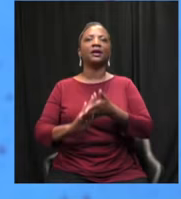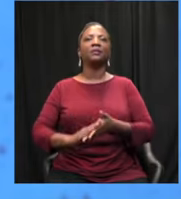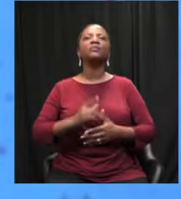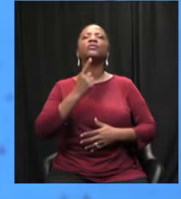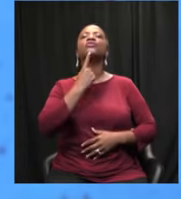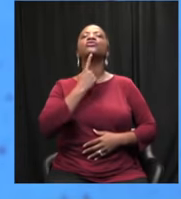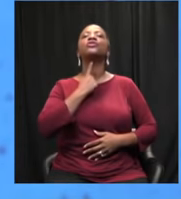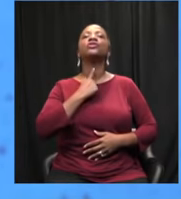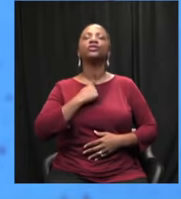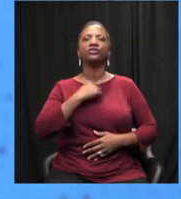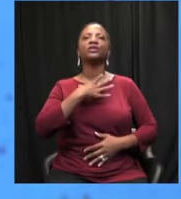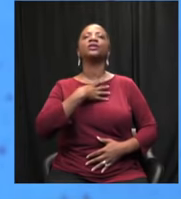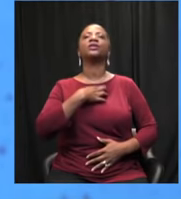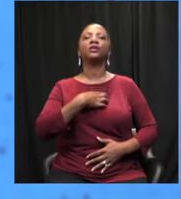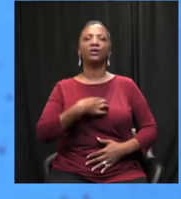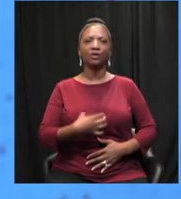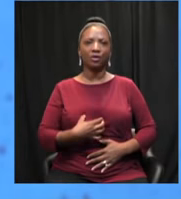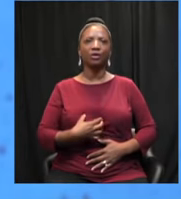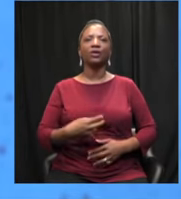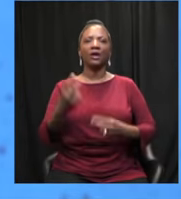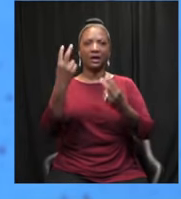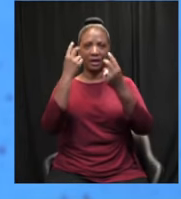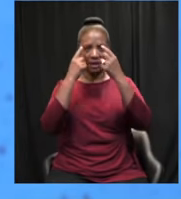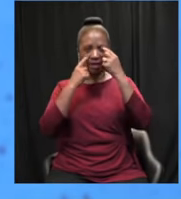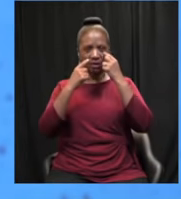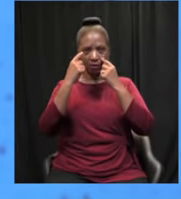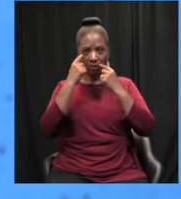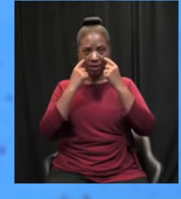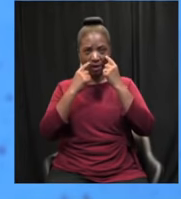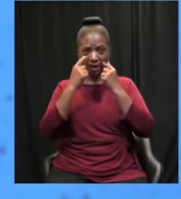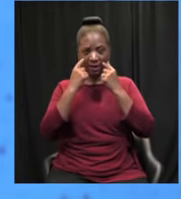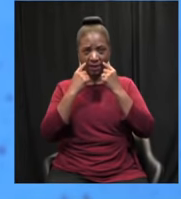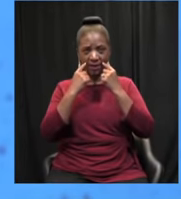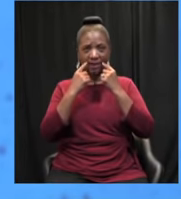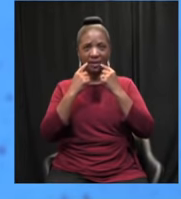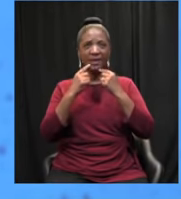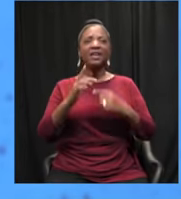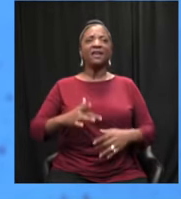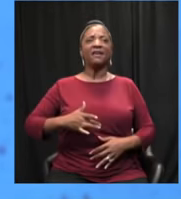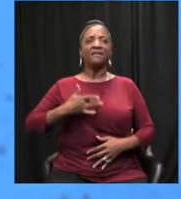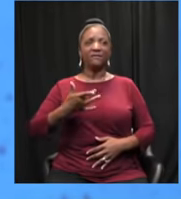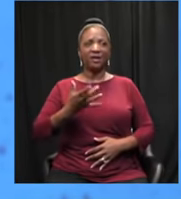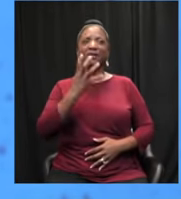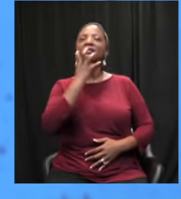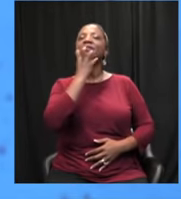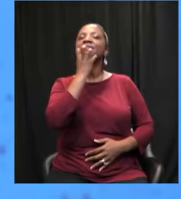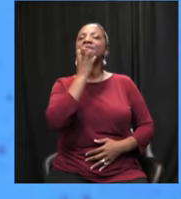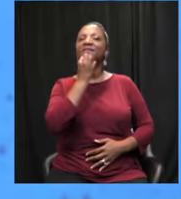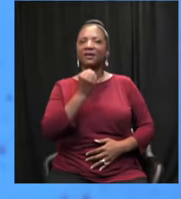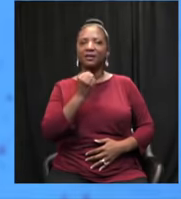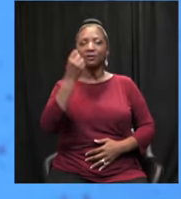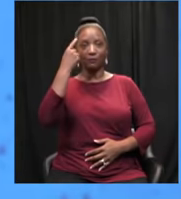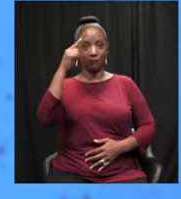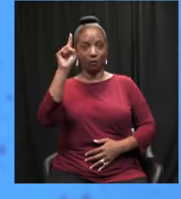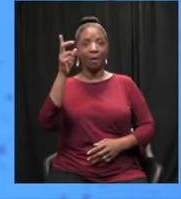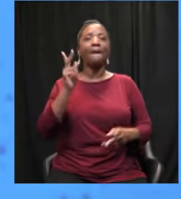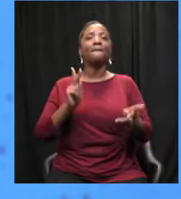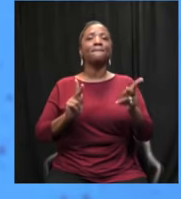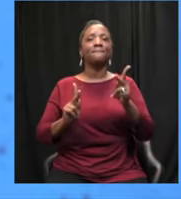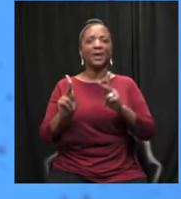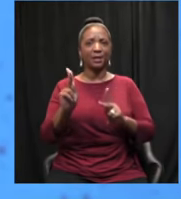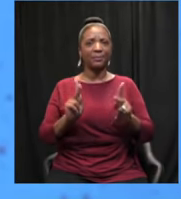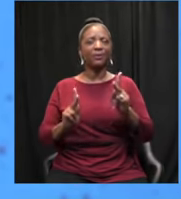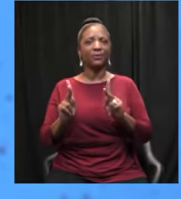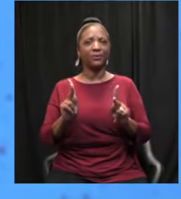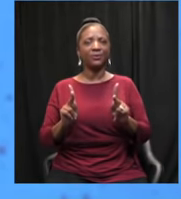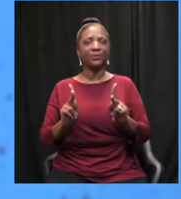he wept at the tomb of Lazarus. In his humanity, he felt compassion for the people. In his humanity, he withdrew the prey.